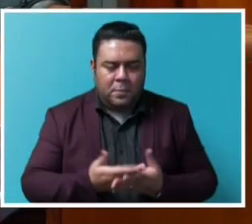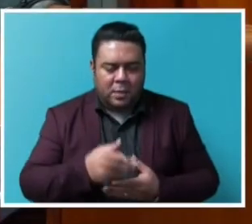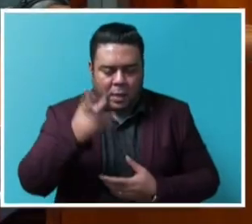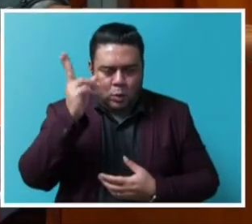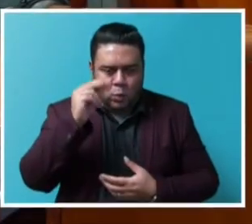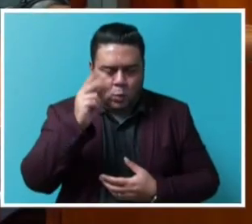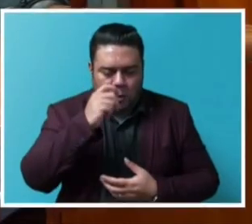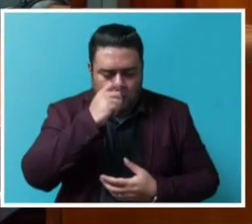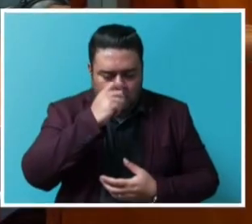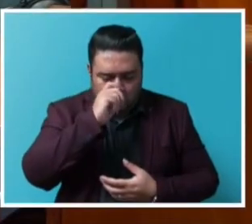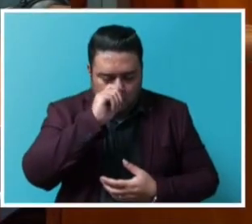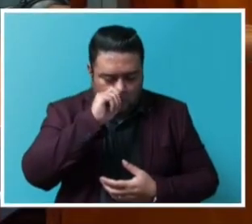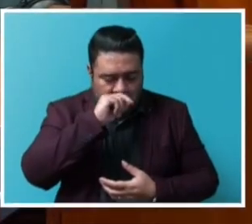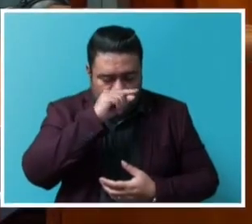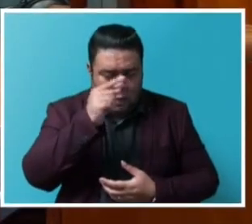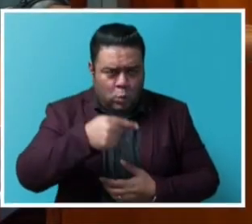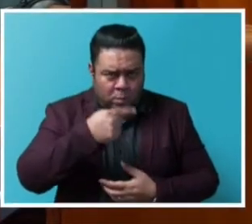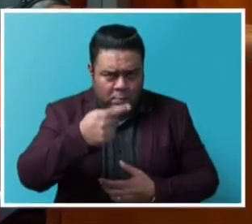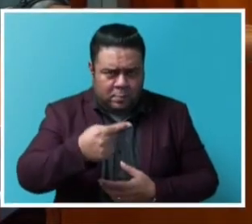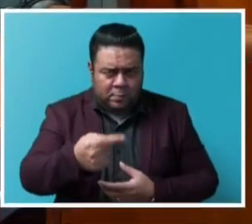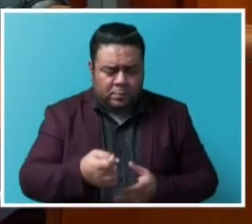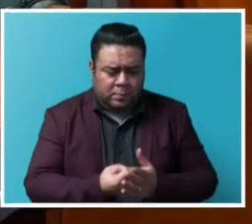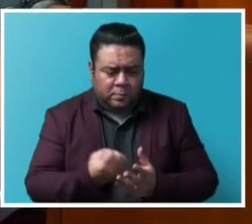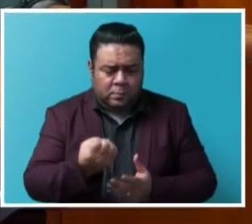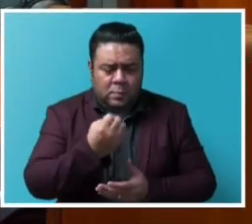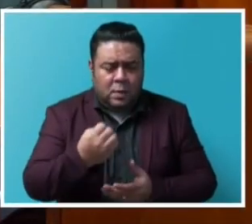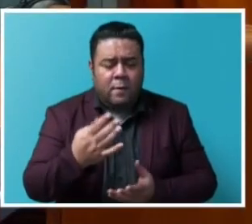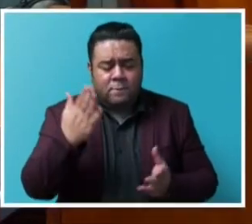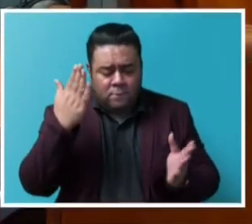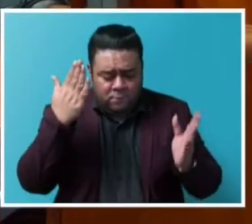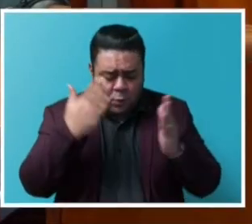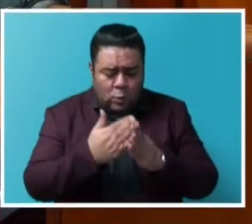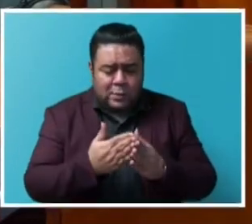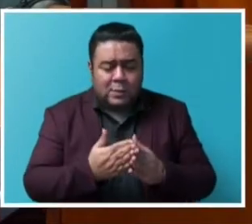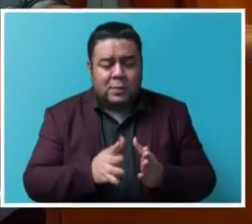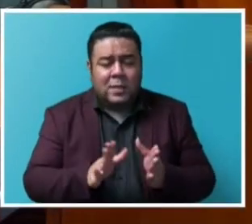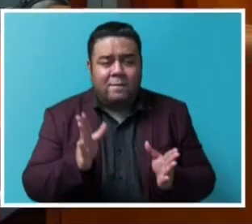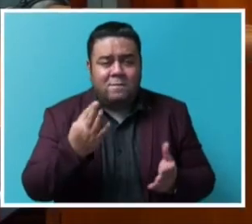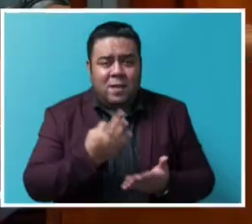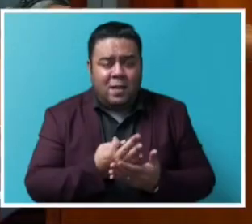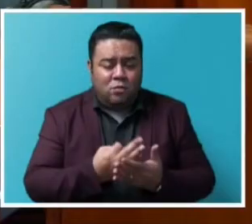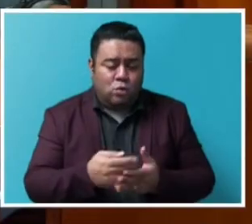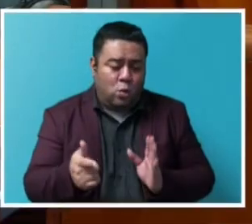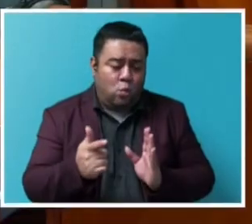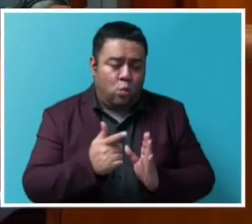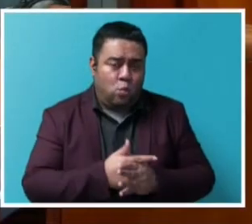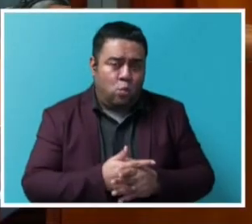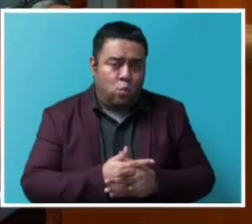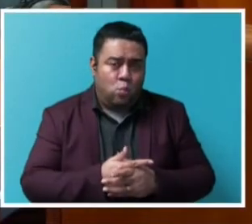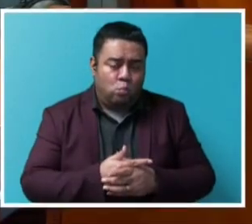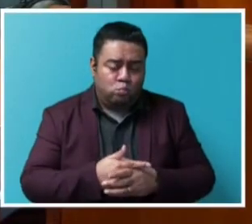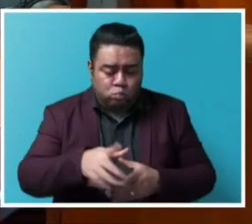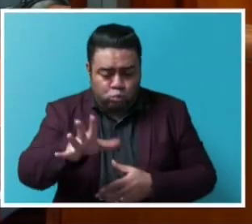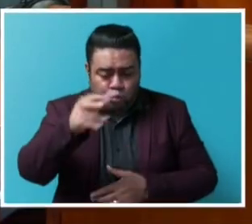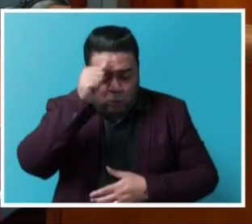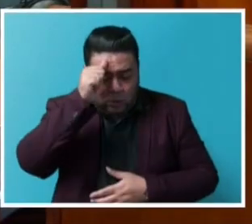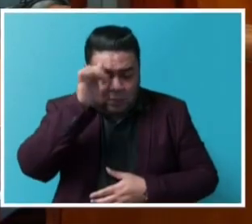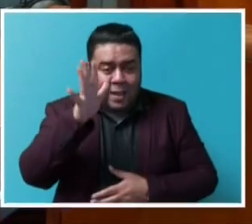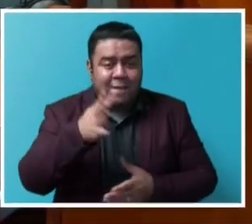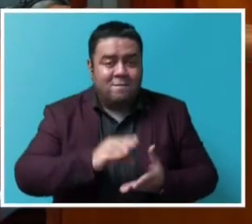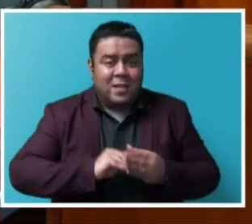Tauke economically. Focused efforts in financial literacy, investment